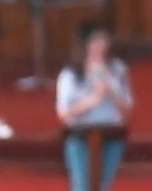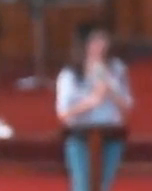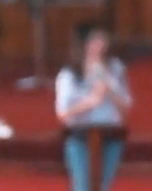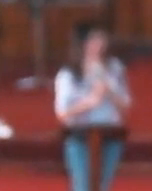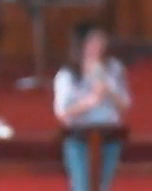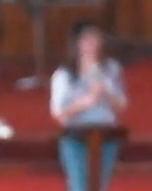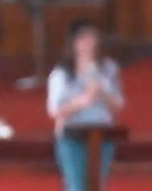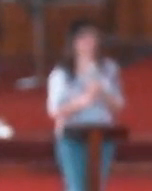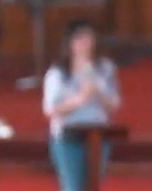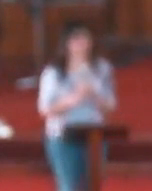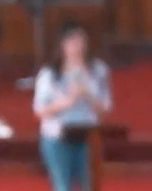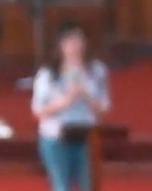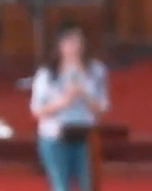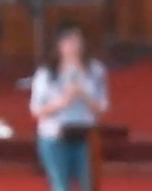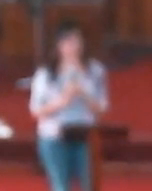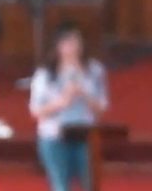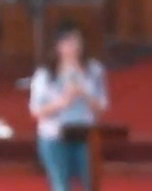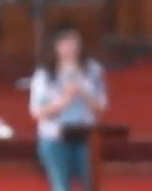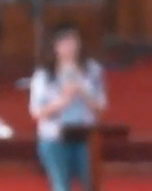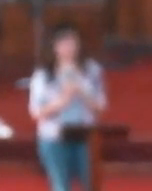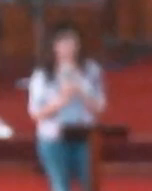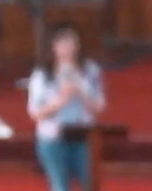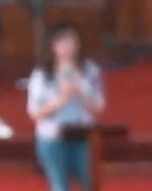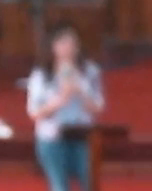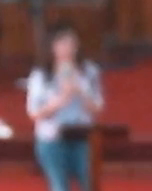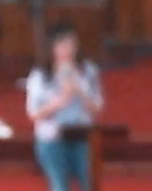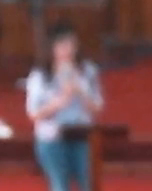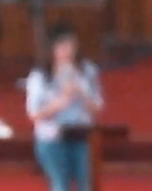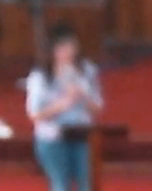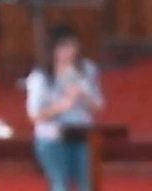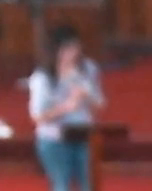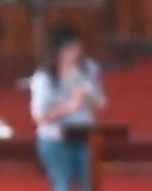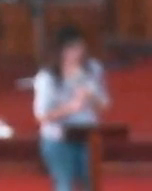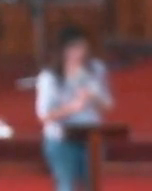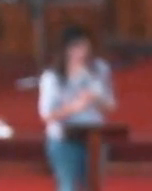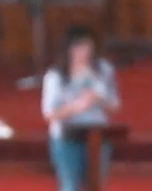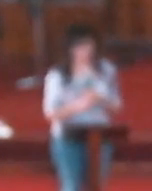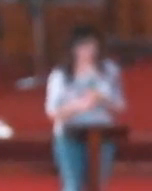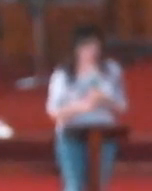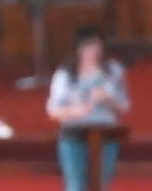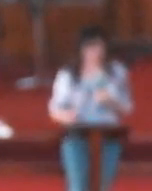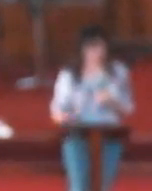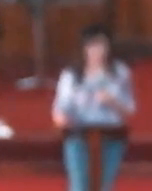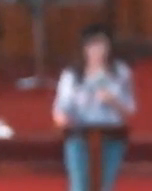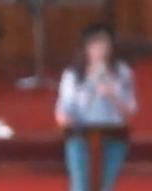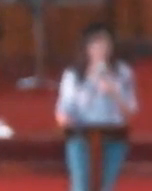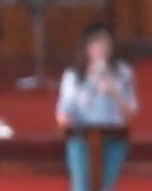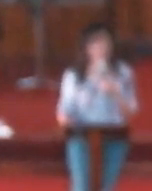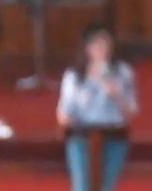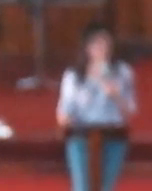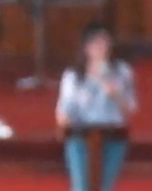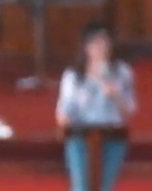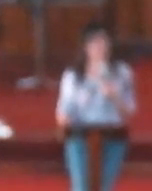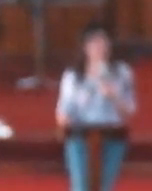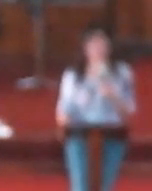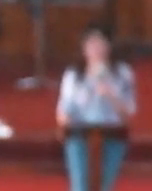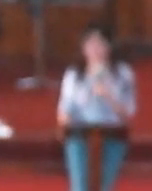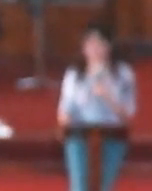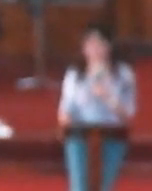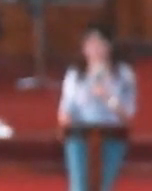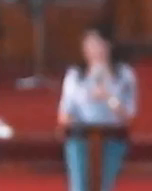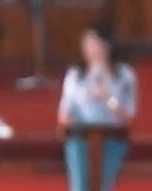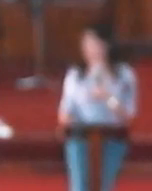Se referenciaban al Señor su Dios. They okay. referred to the Lord your God. Ajá. ¿Qué más? What else?